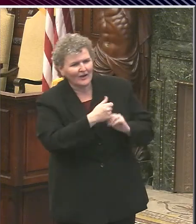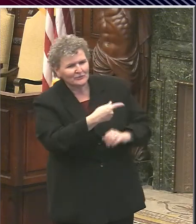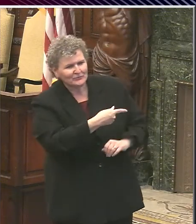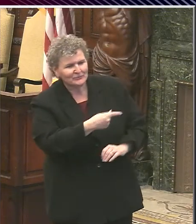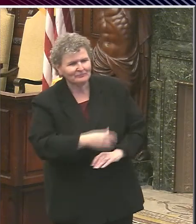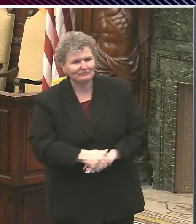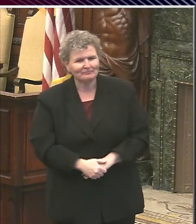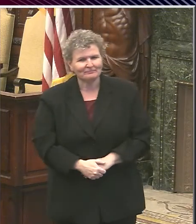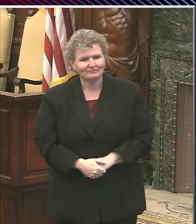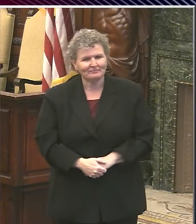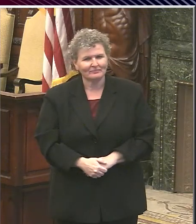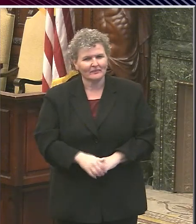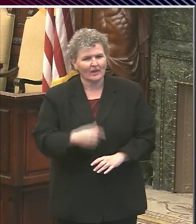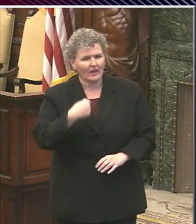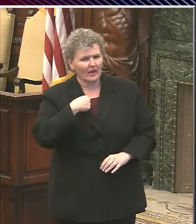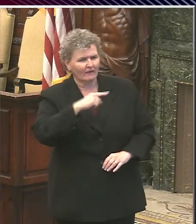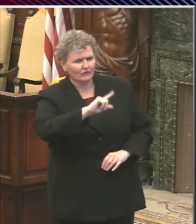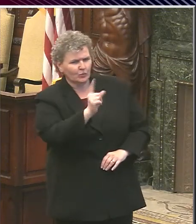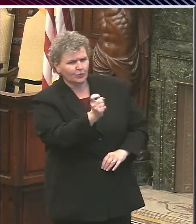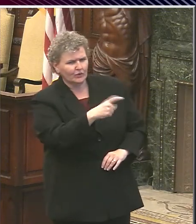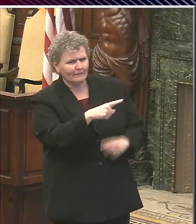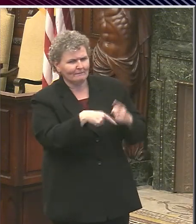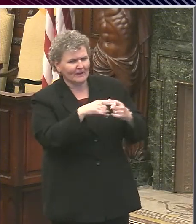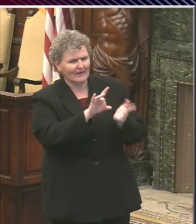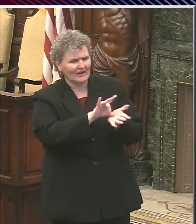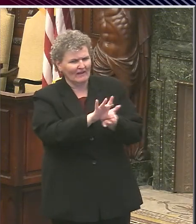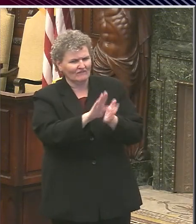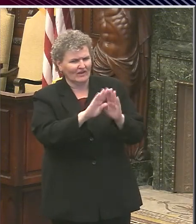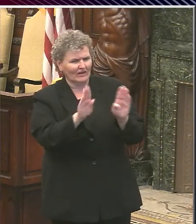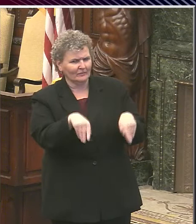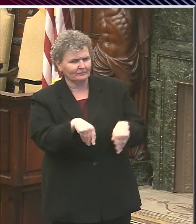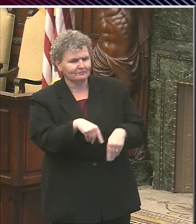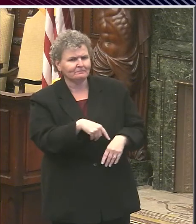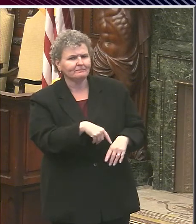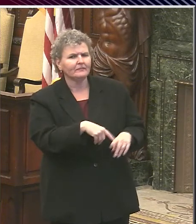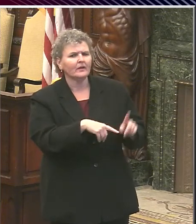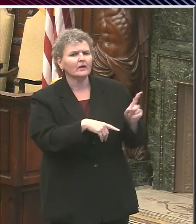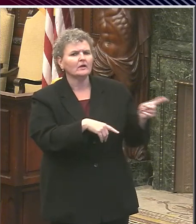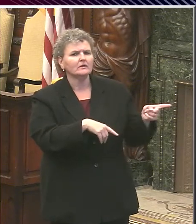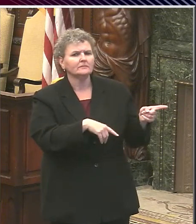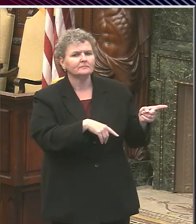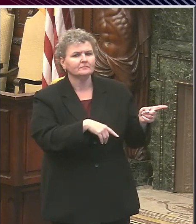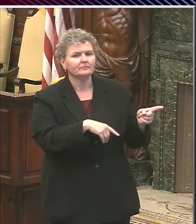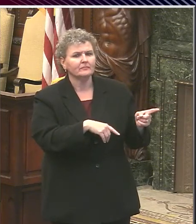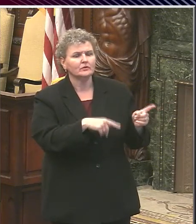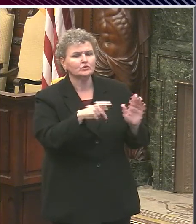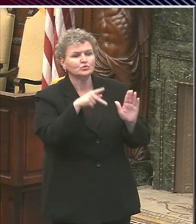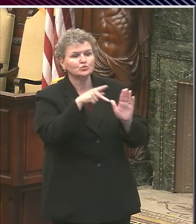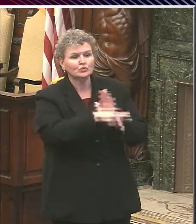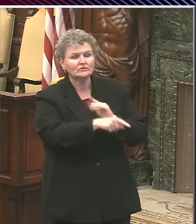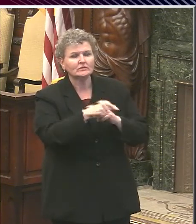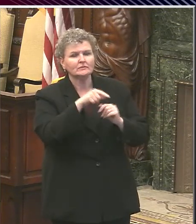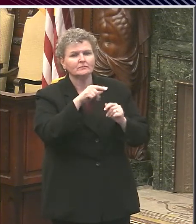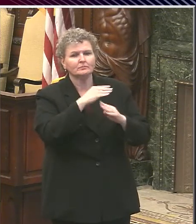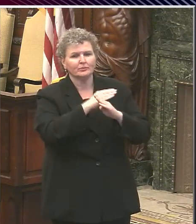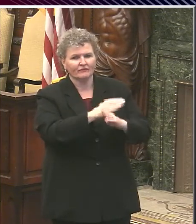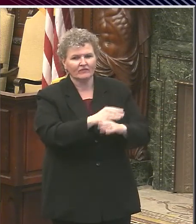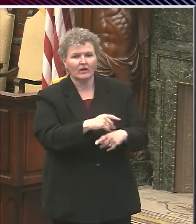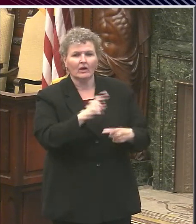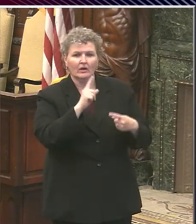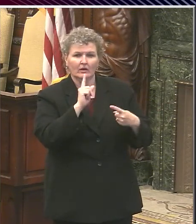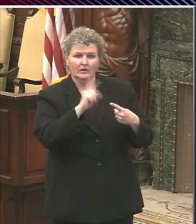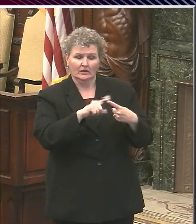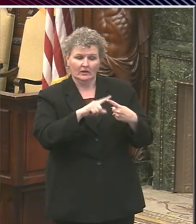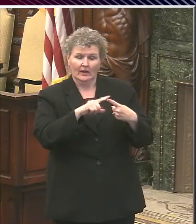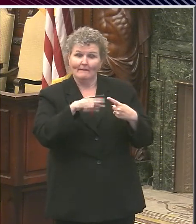of questions revolving around the evictions, and I also have one about suicide prevention, but I can come back to that one in the next round. In terms of the evictions, I